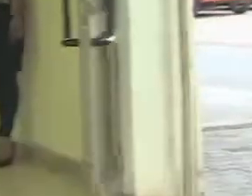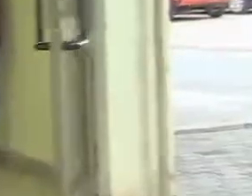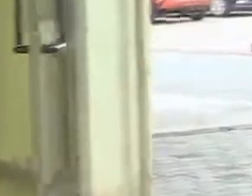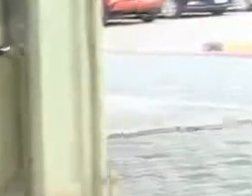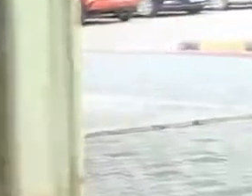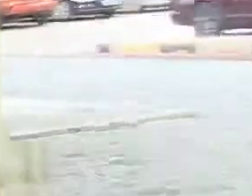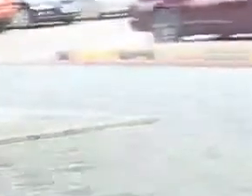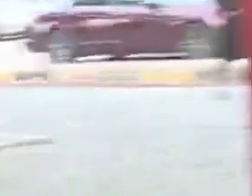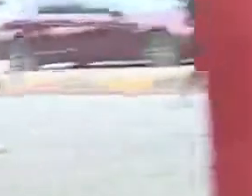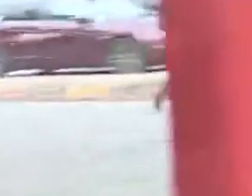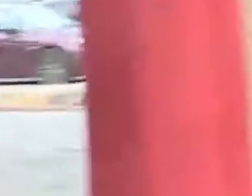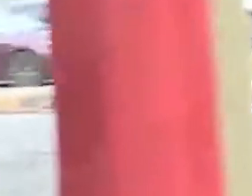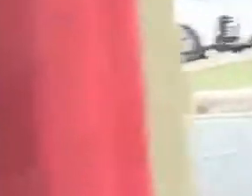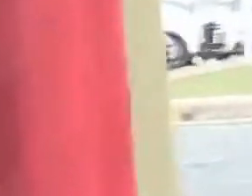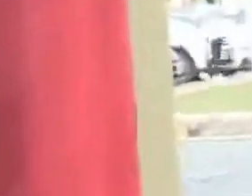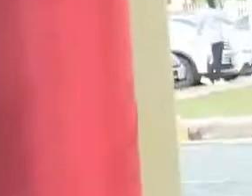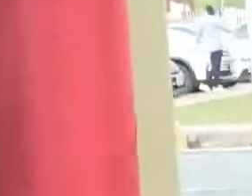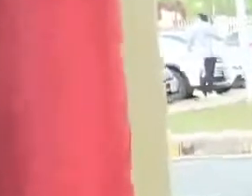Na eti umu